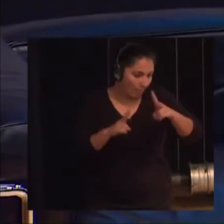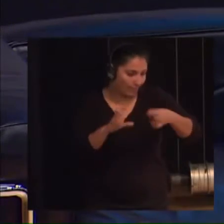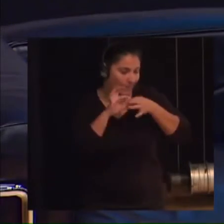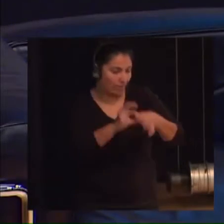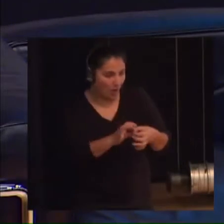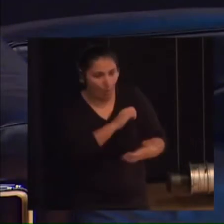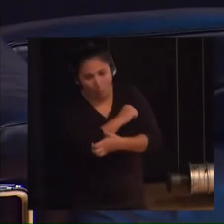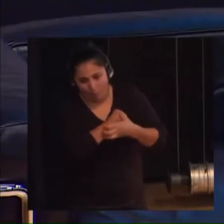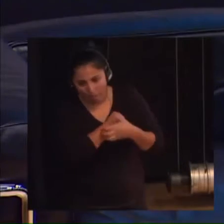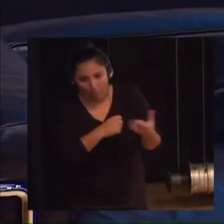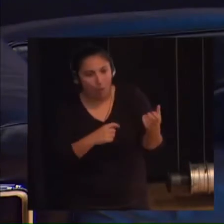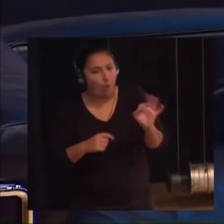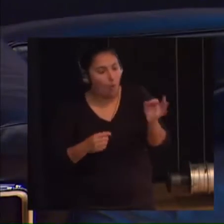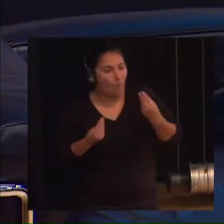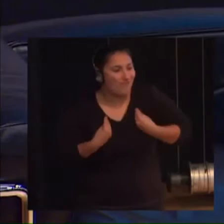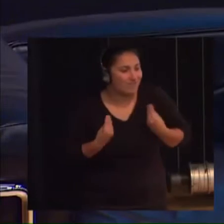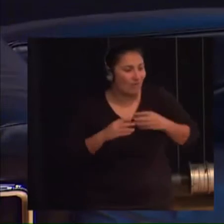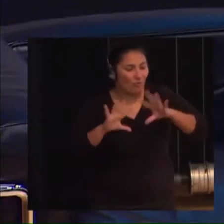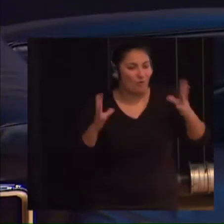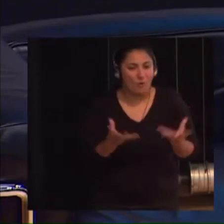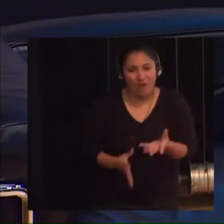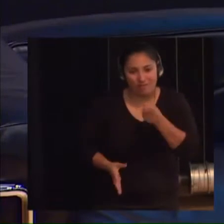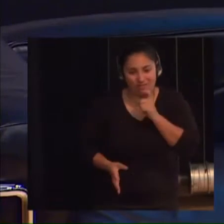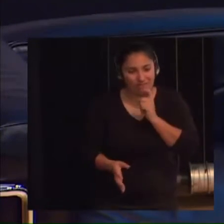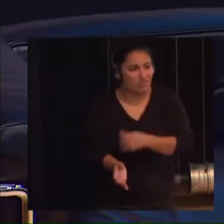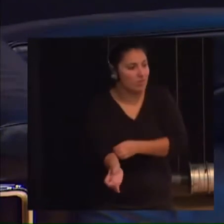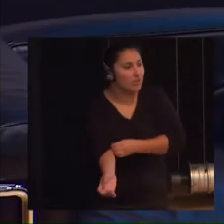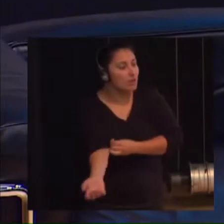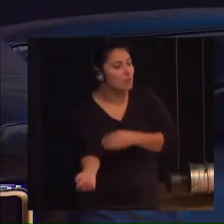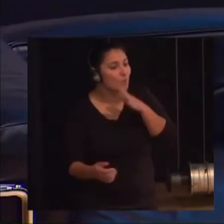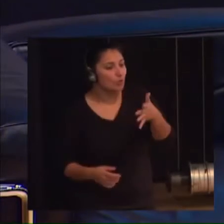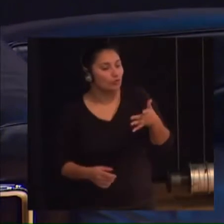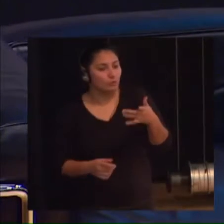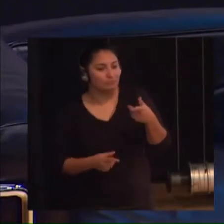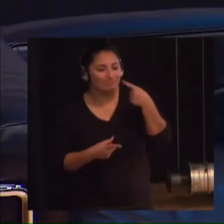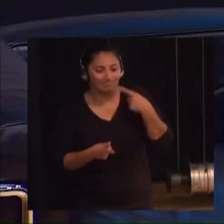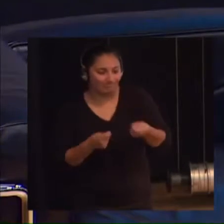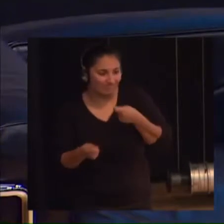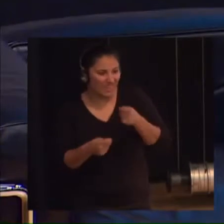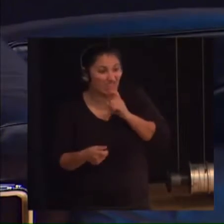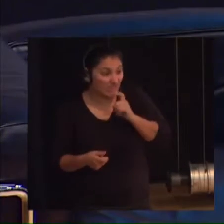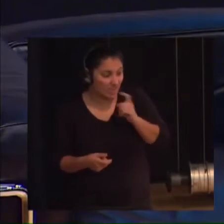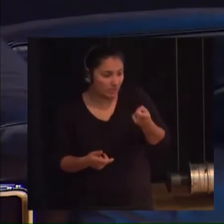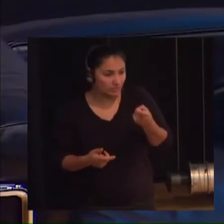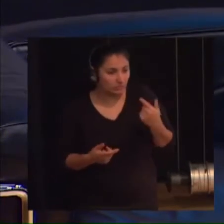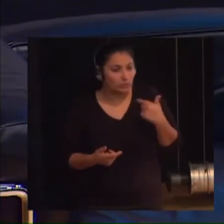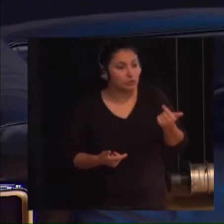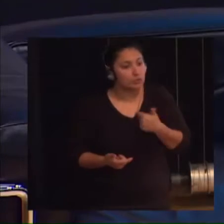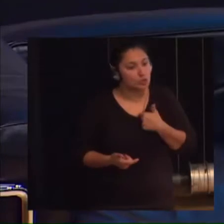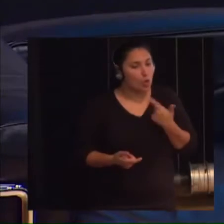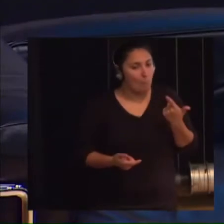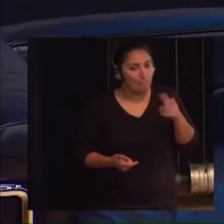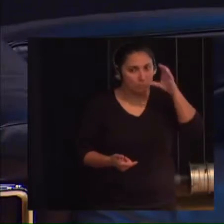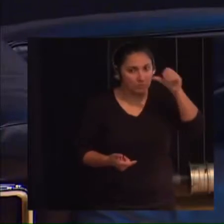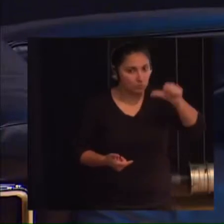very difficult to measure. I was very interested to hear Jesus before saying how La Caixa monetizes the appearances. So this is something that